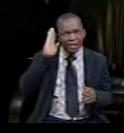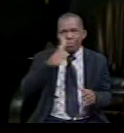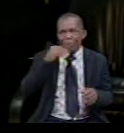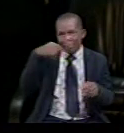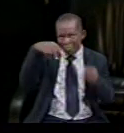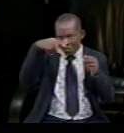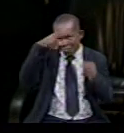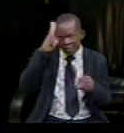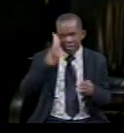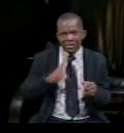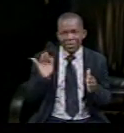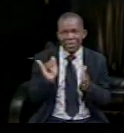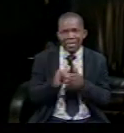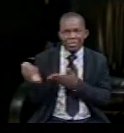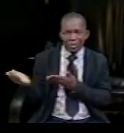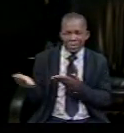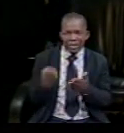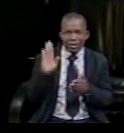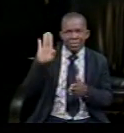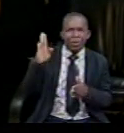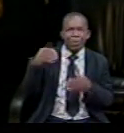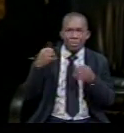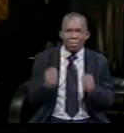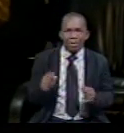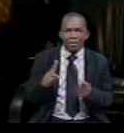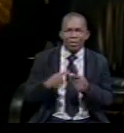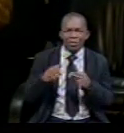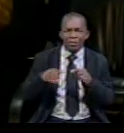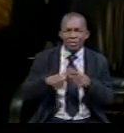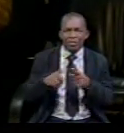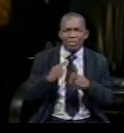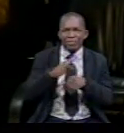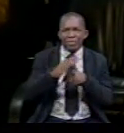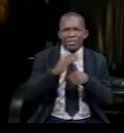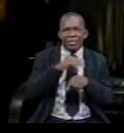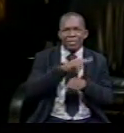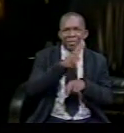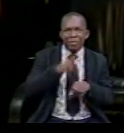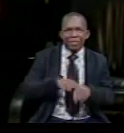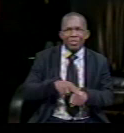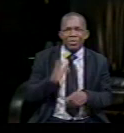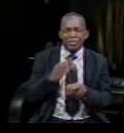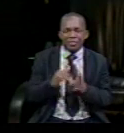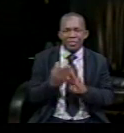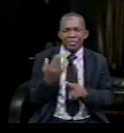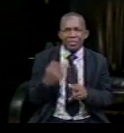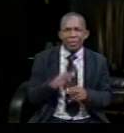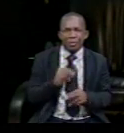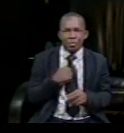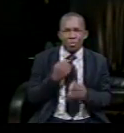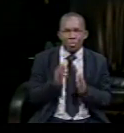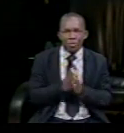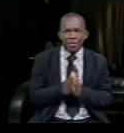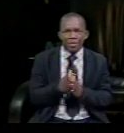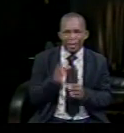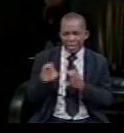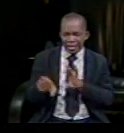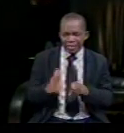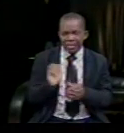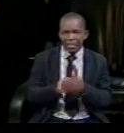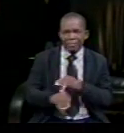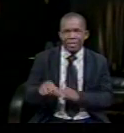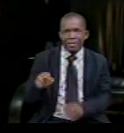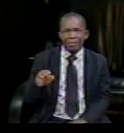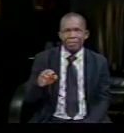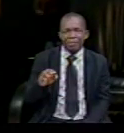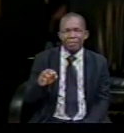the nations and to the communities. In Jesus' name we've prayed. In Acts chapter 3 verse 6, then Peter said, silver